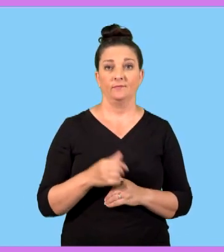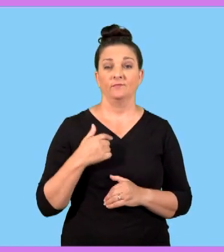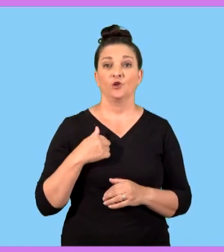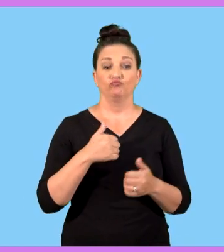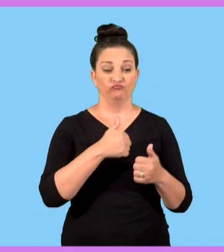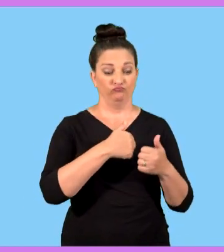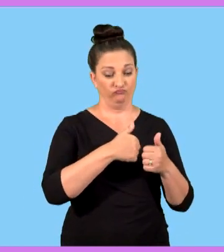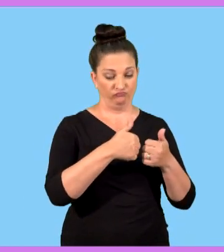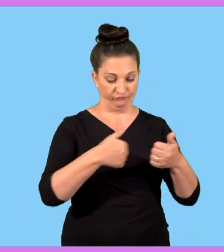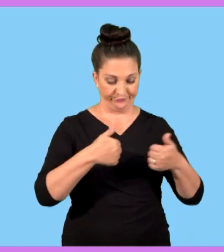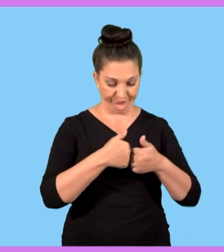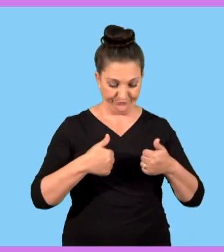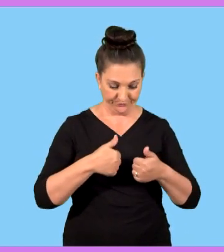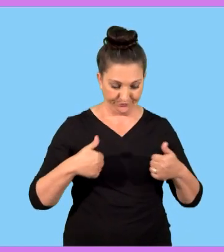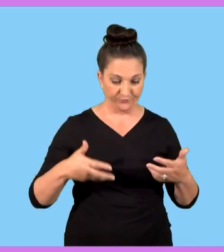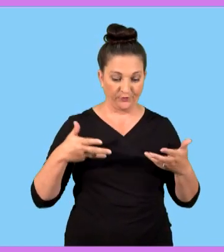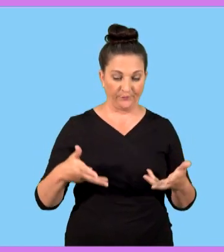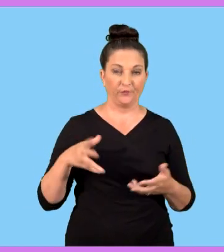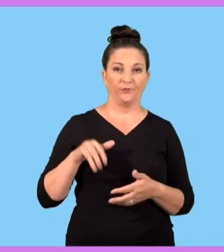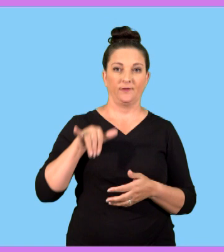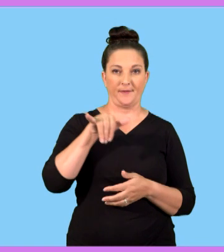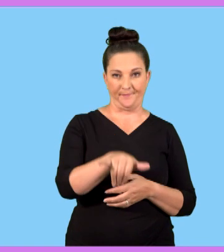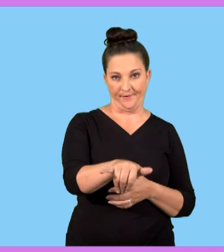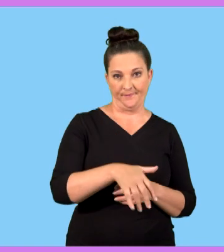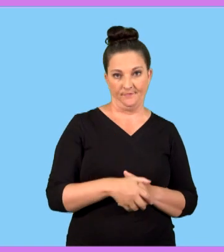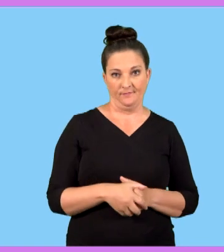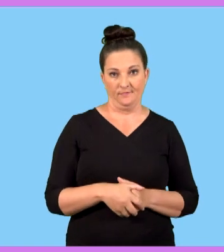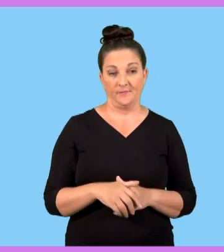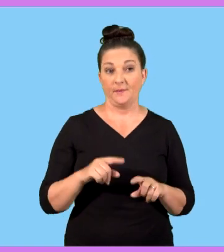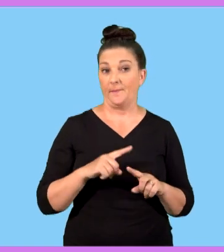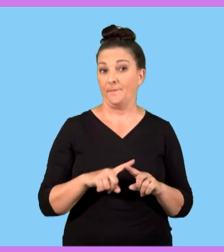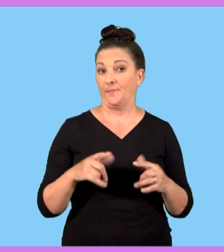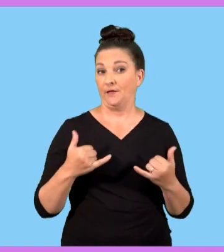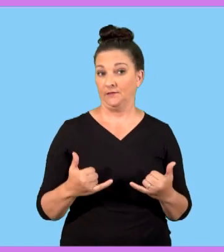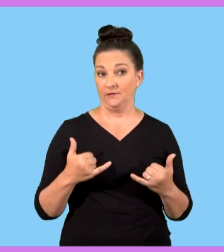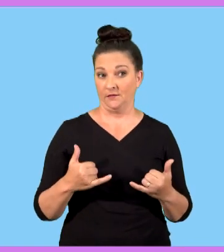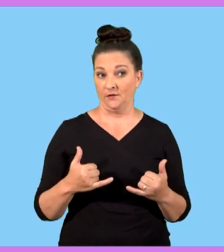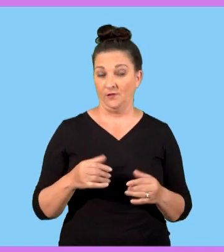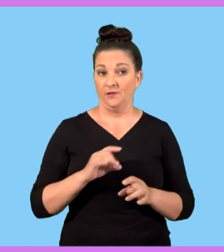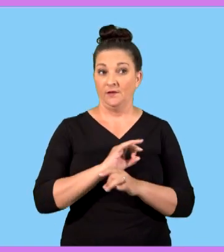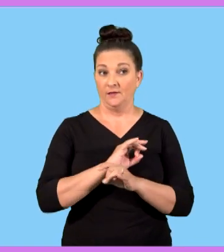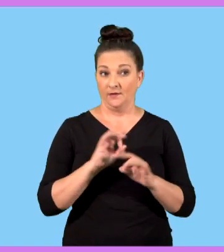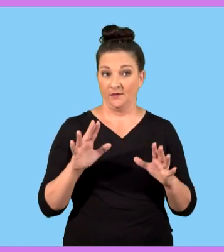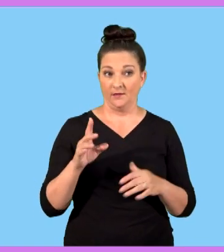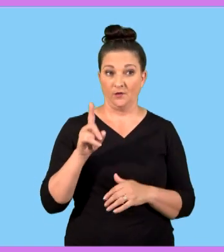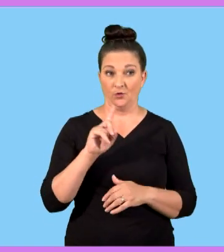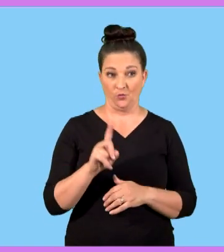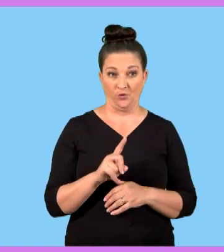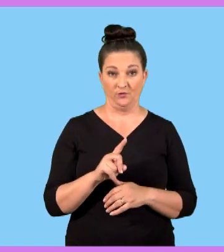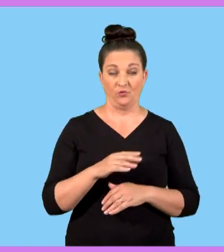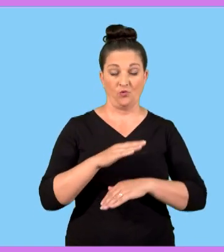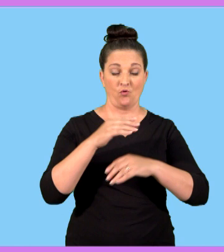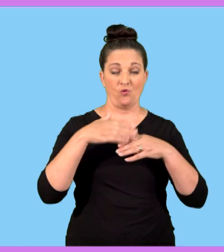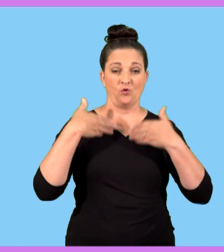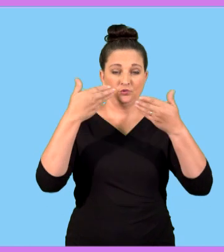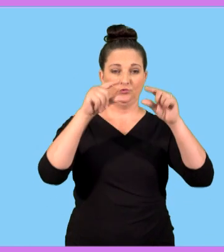a seating plan of an airplane. All right. Now note here's a key given. It indicates to us